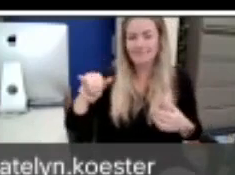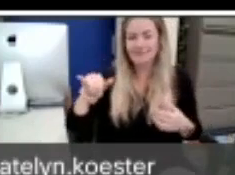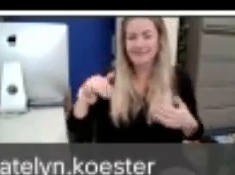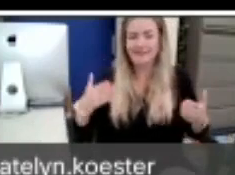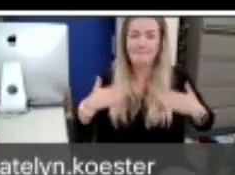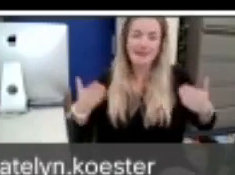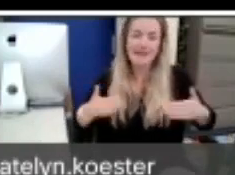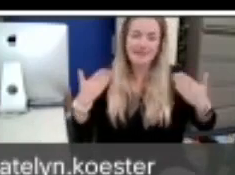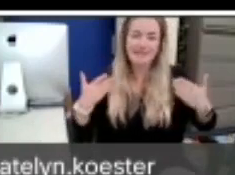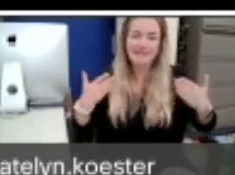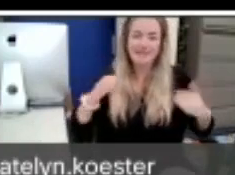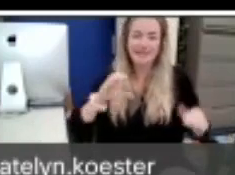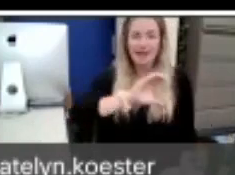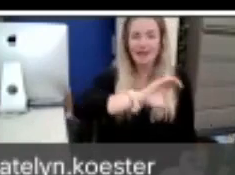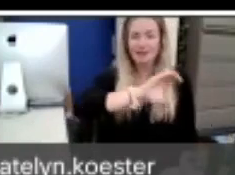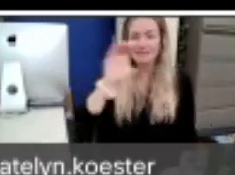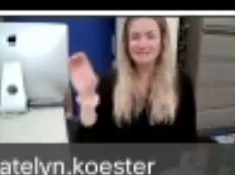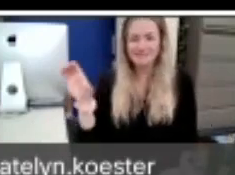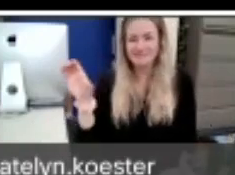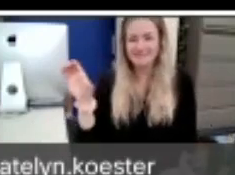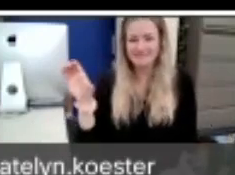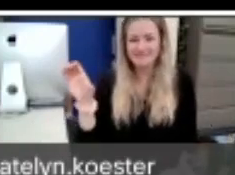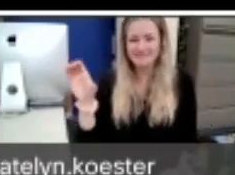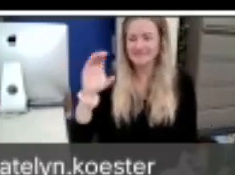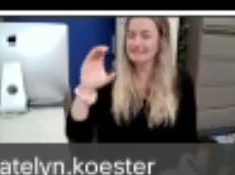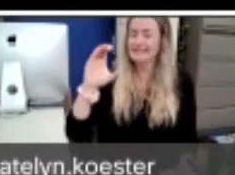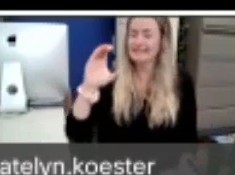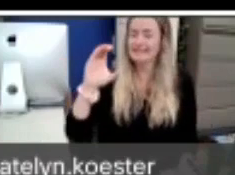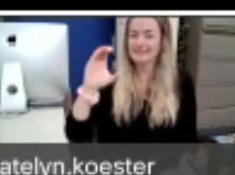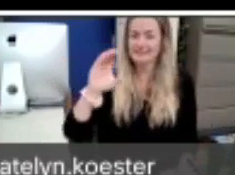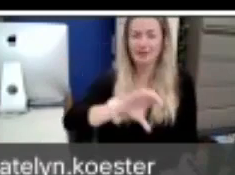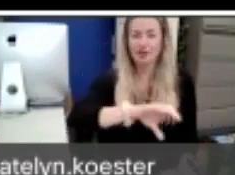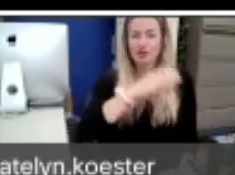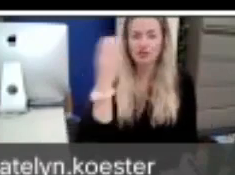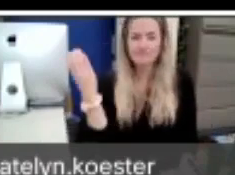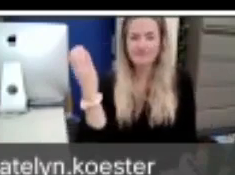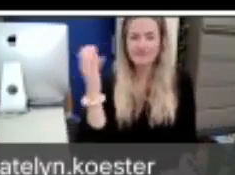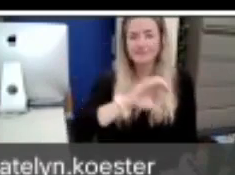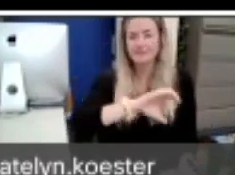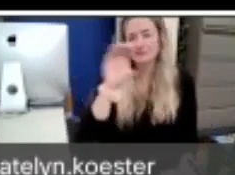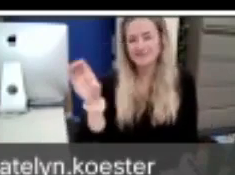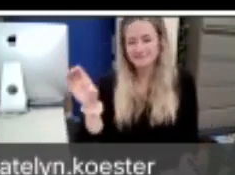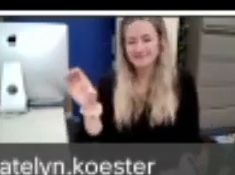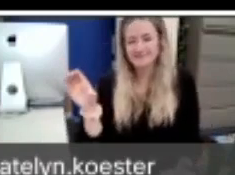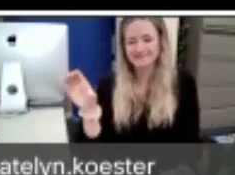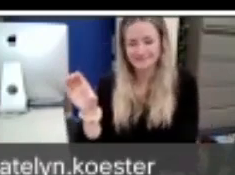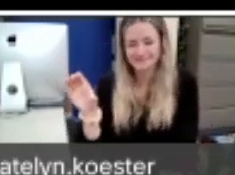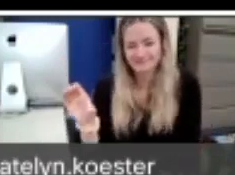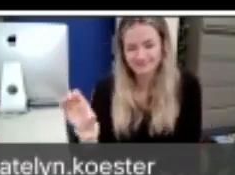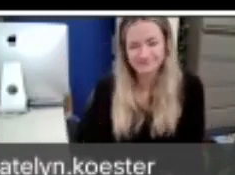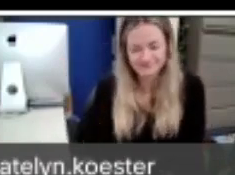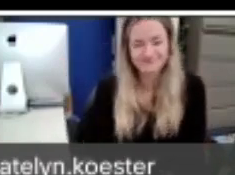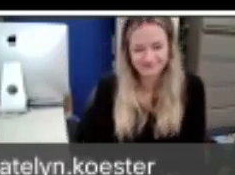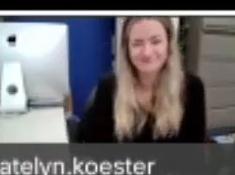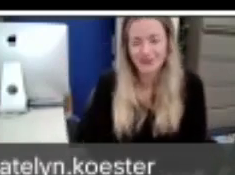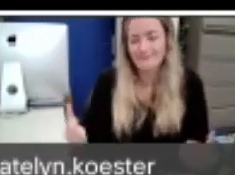Same as happy. It's like Merry. And then Christmas. It's a C. And